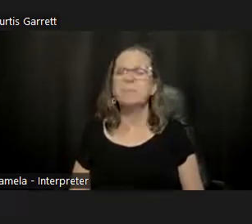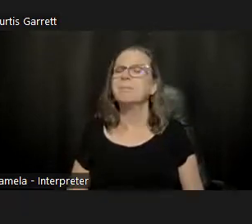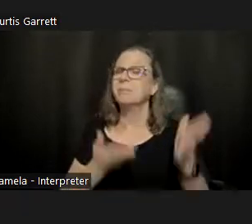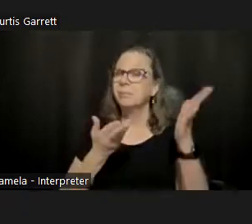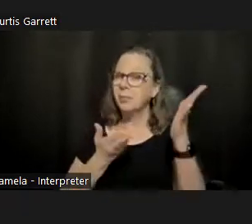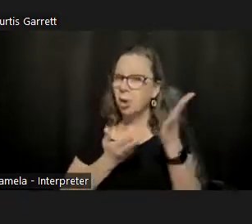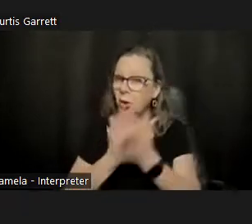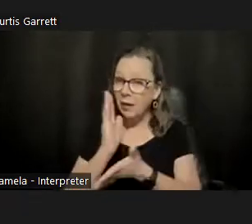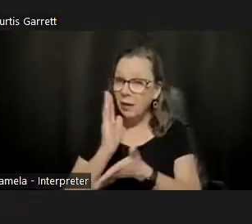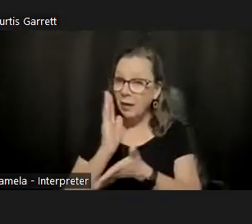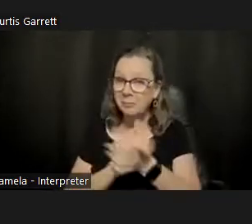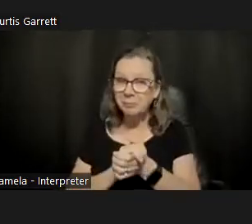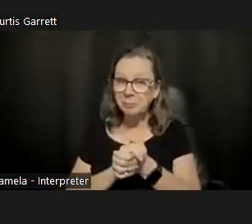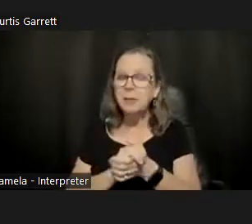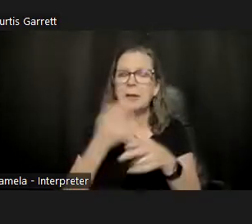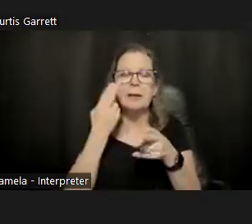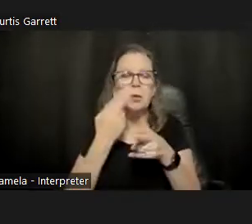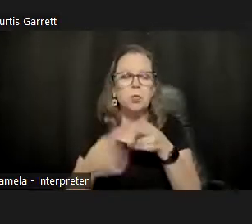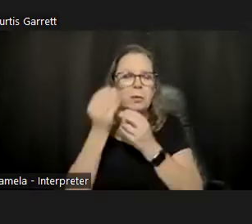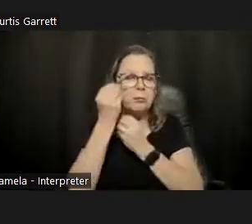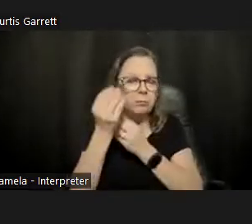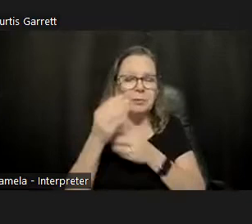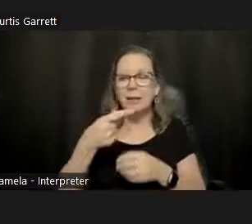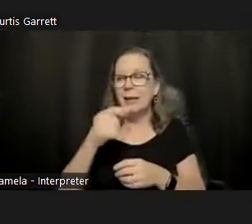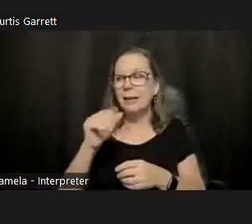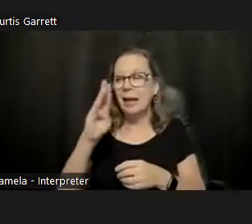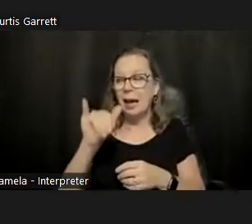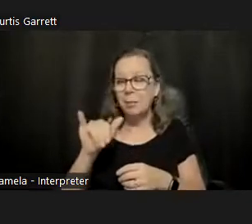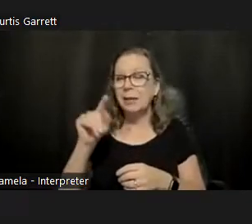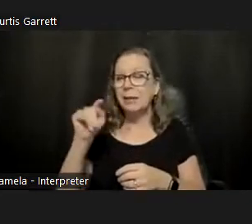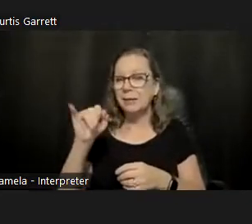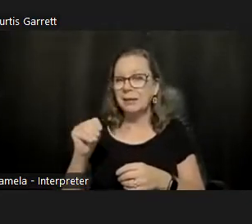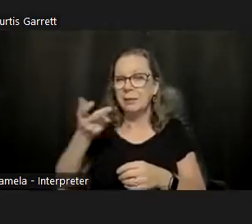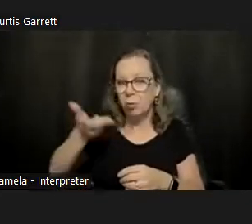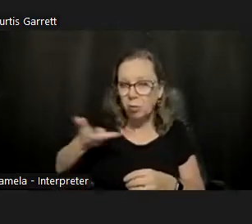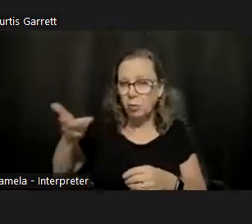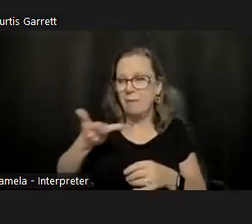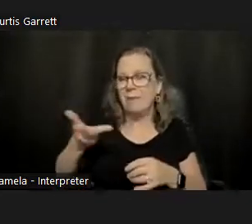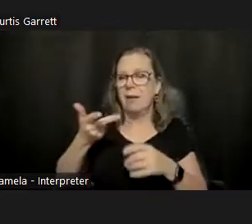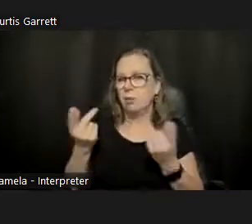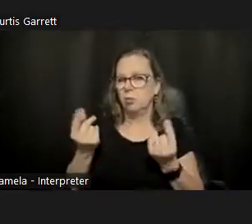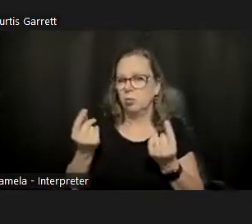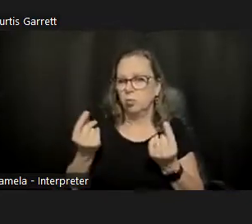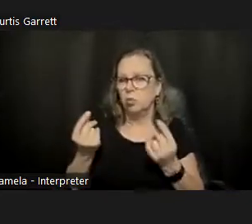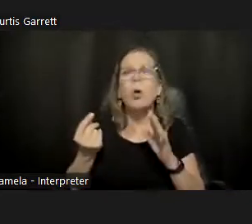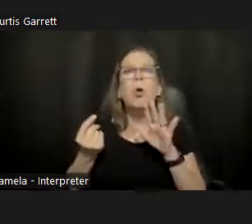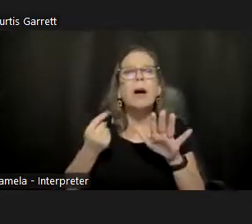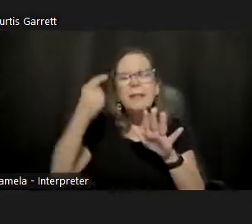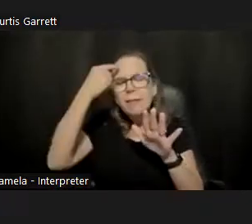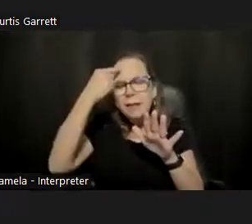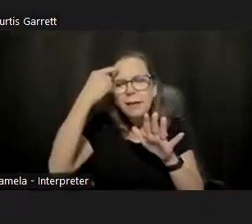All right, I'm going to give you a brief update on what Gabby and I and Tim have been up to. I think we